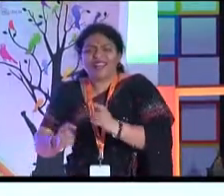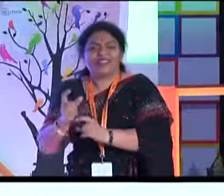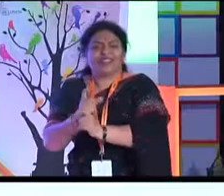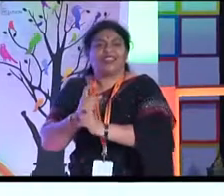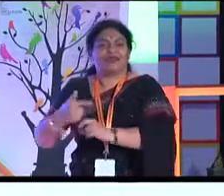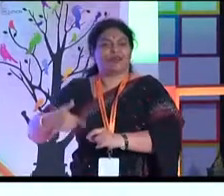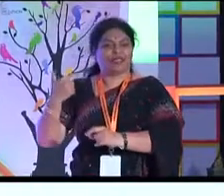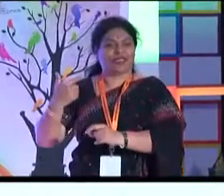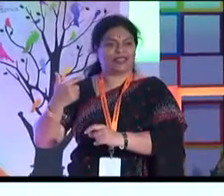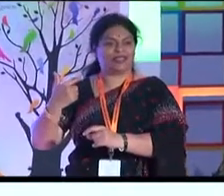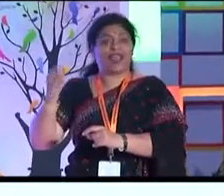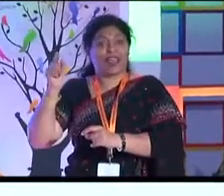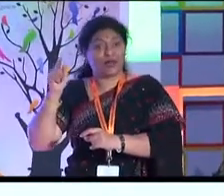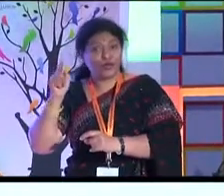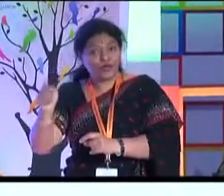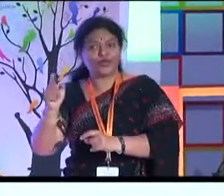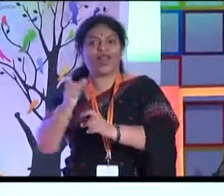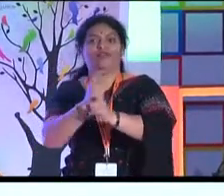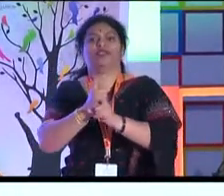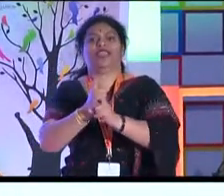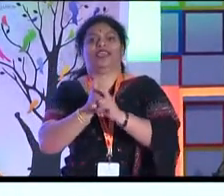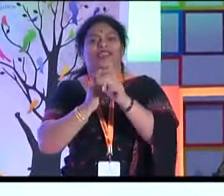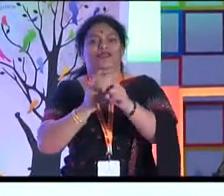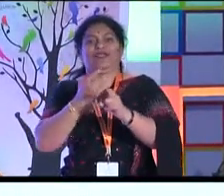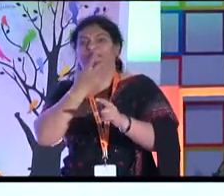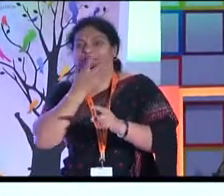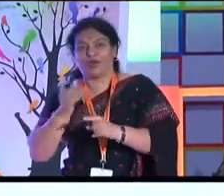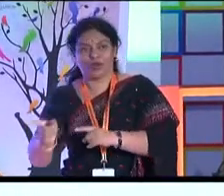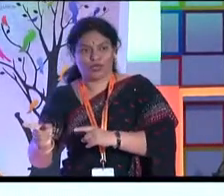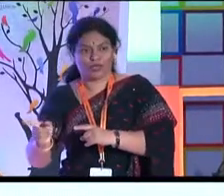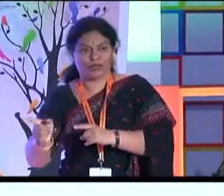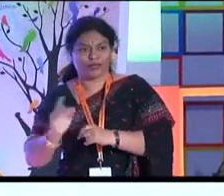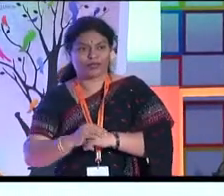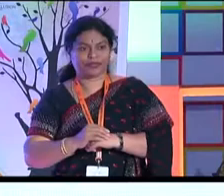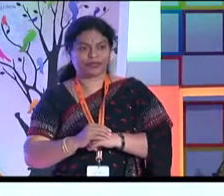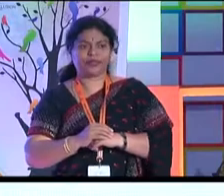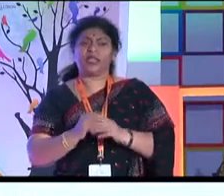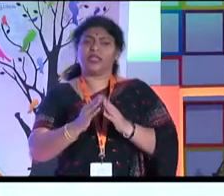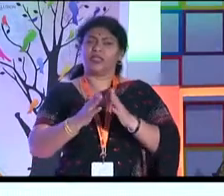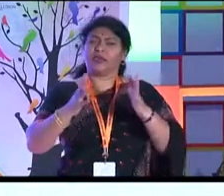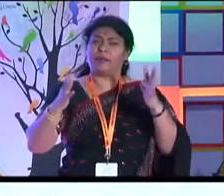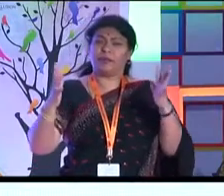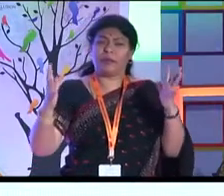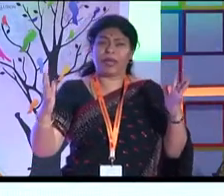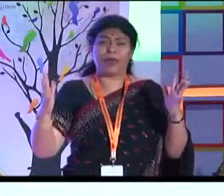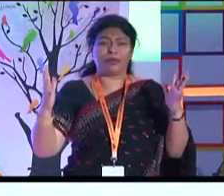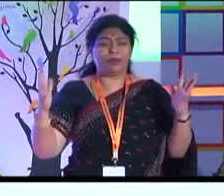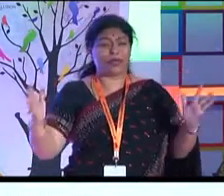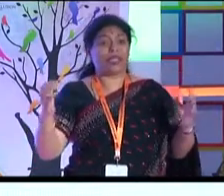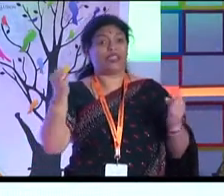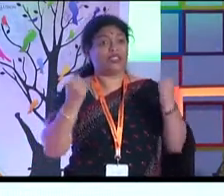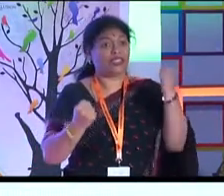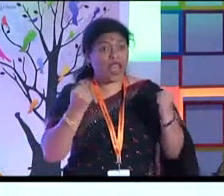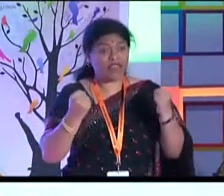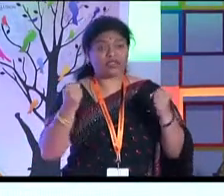themselves, and you have to take care of them at that point. And it's a big, big challenge,